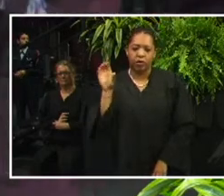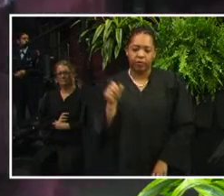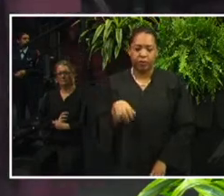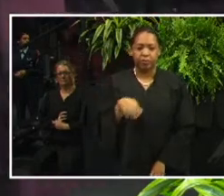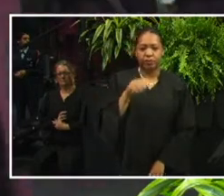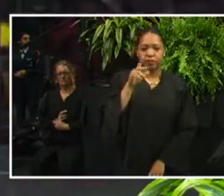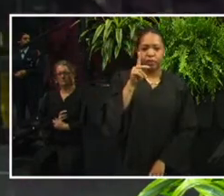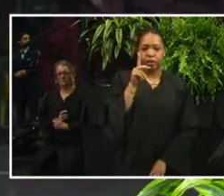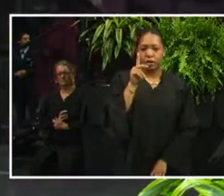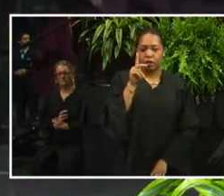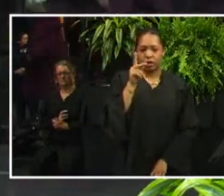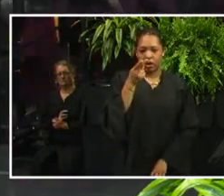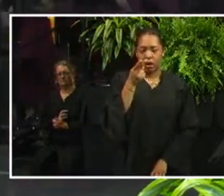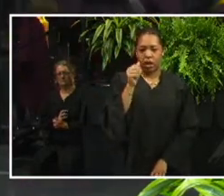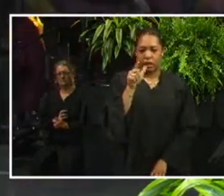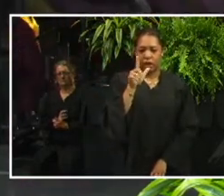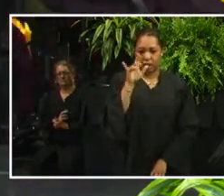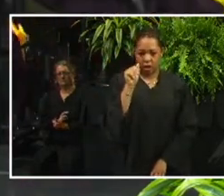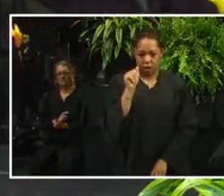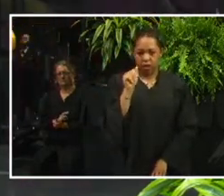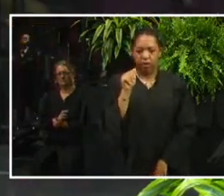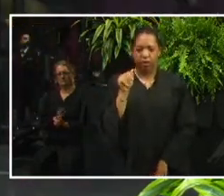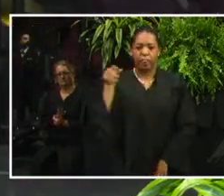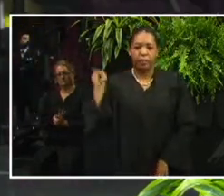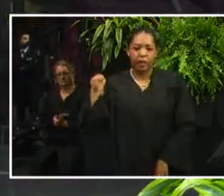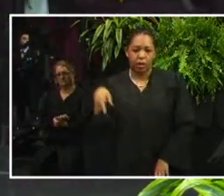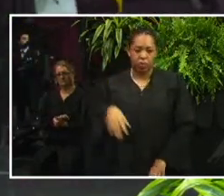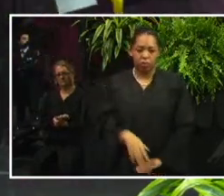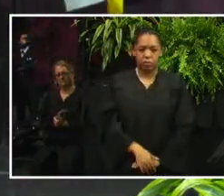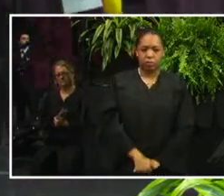Kalia Leylin Lene Powell.